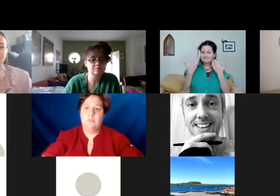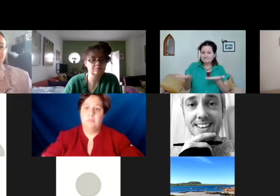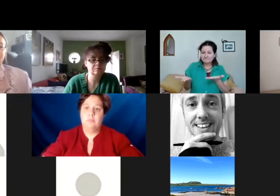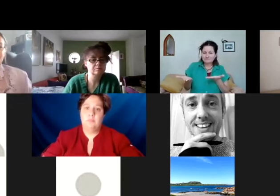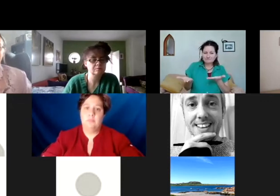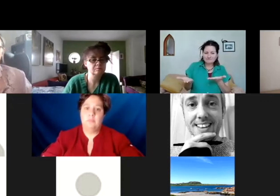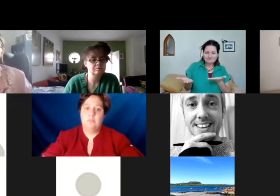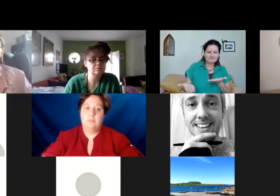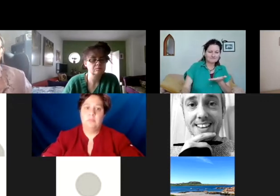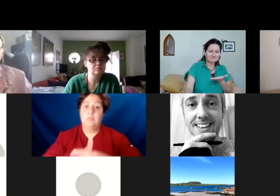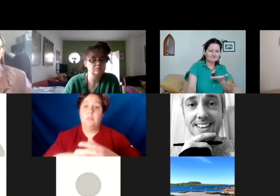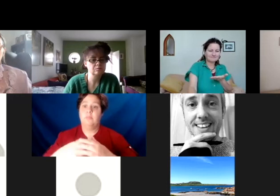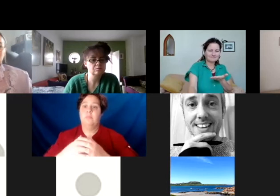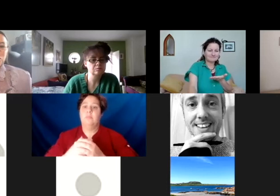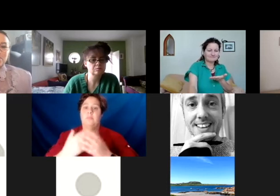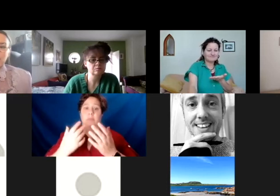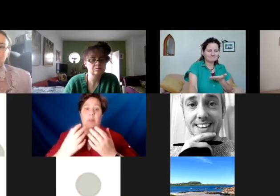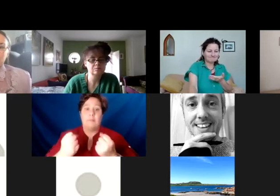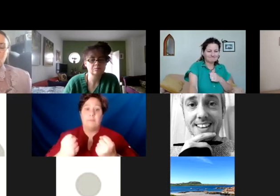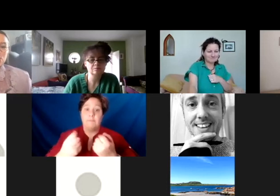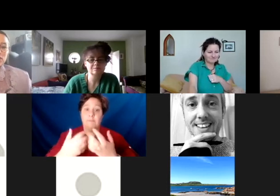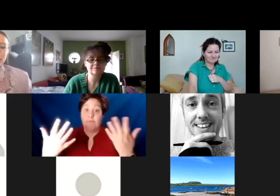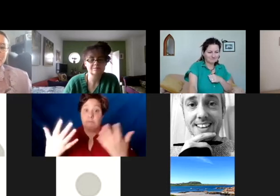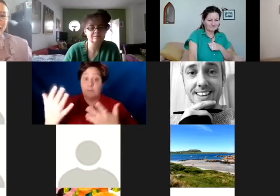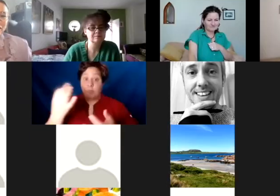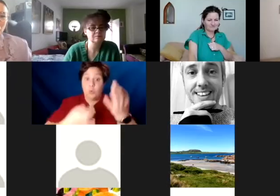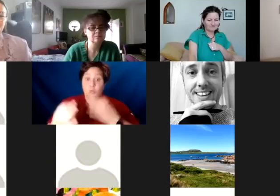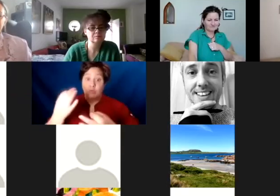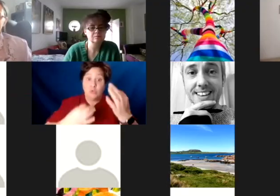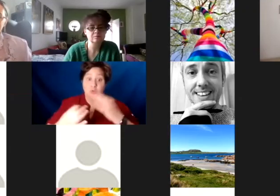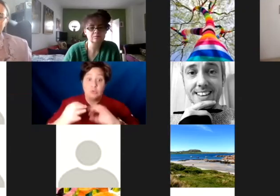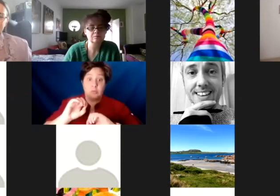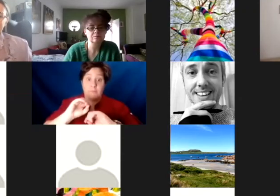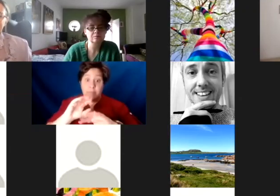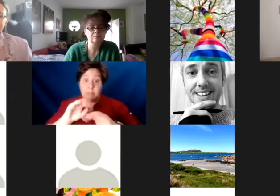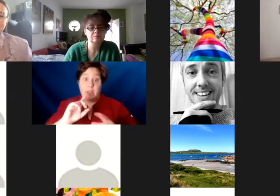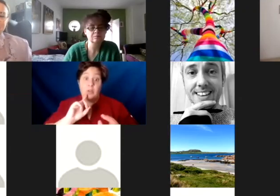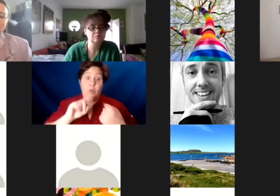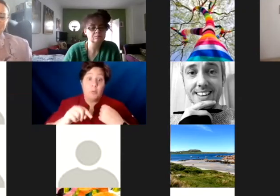Is there any other question, thought, feedback, comment?